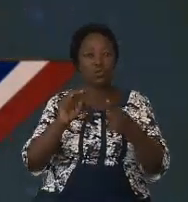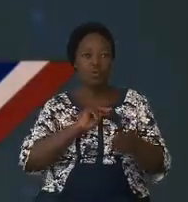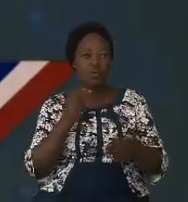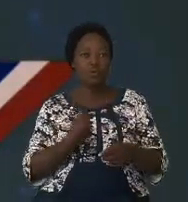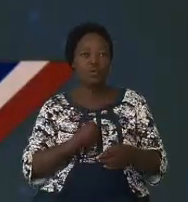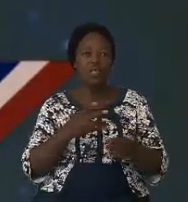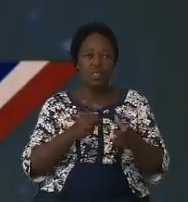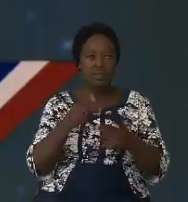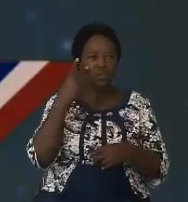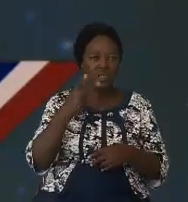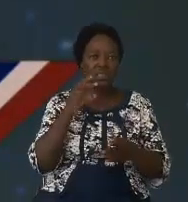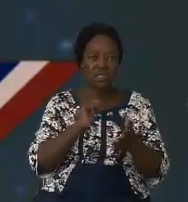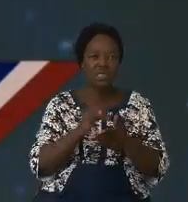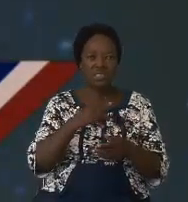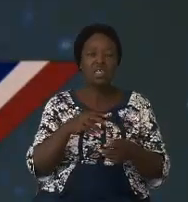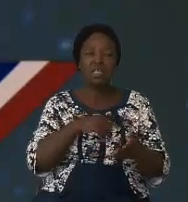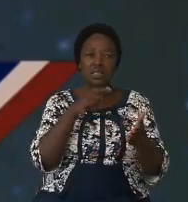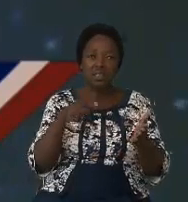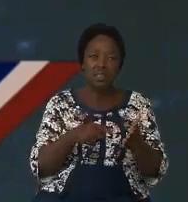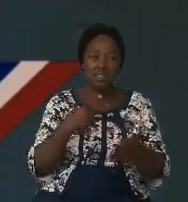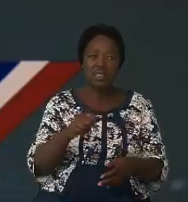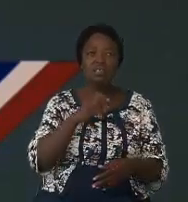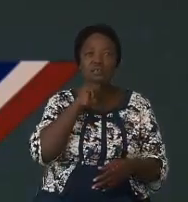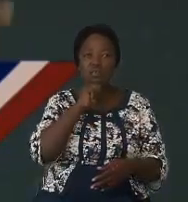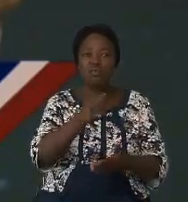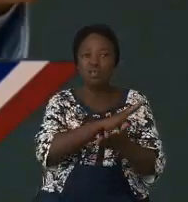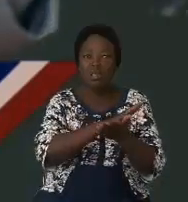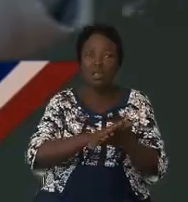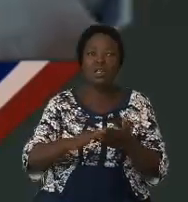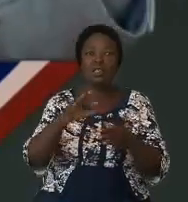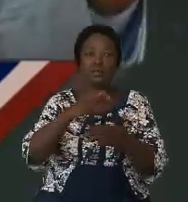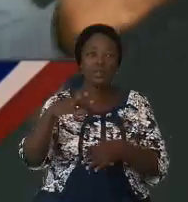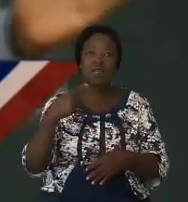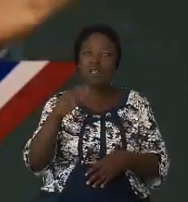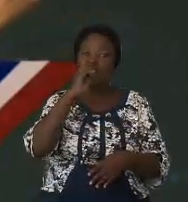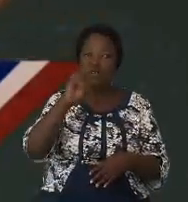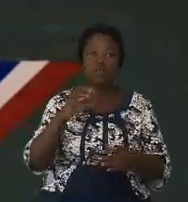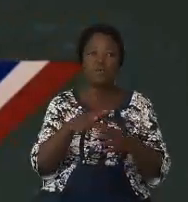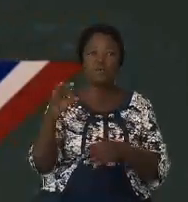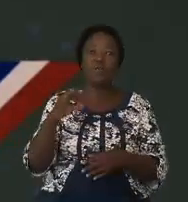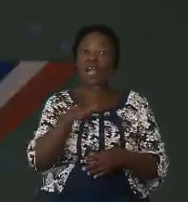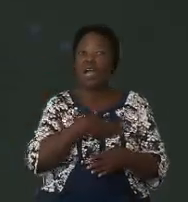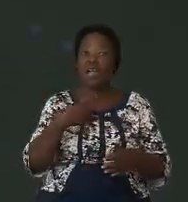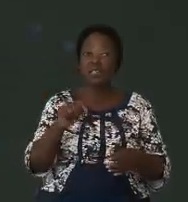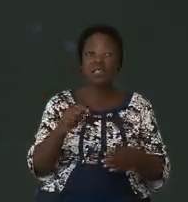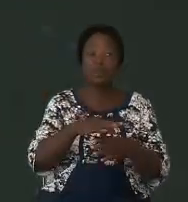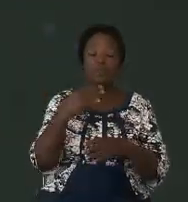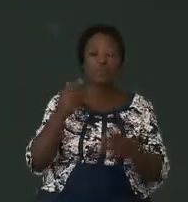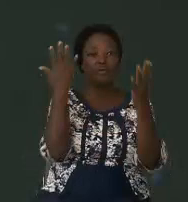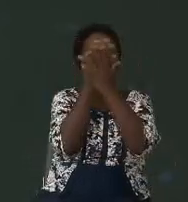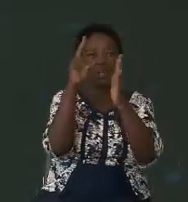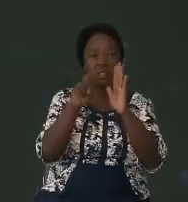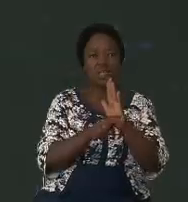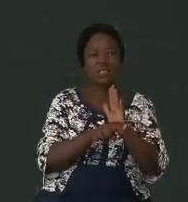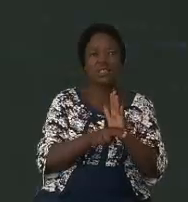great revelation unto us. Look at this. It says the unclean spirit, the evil